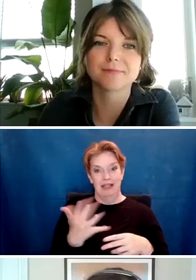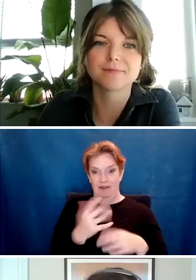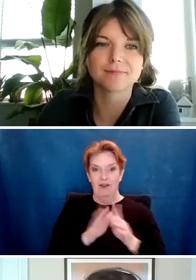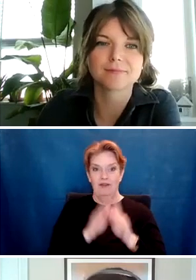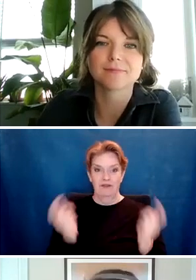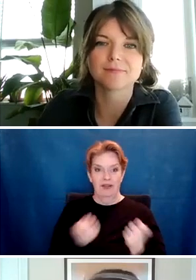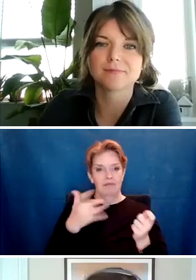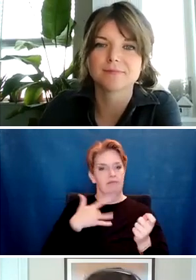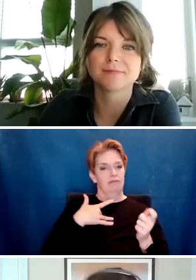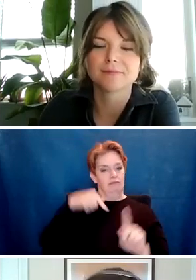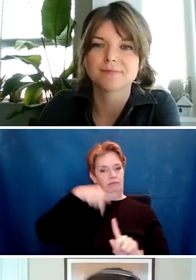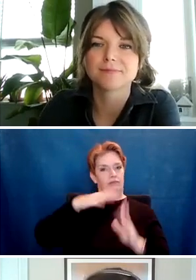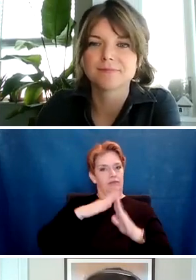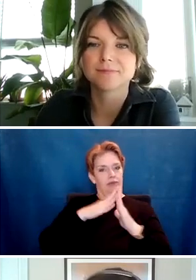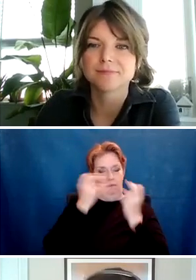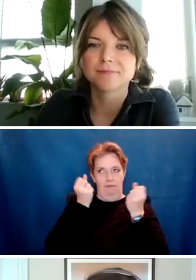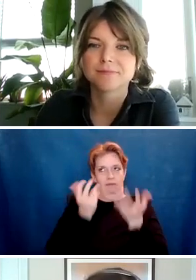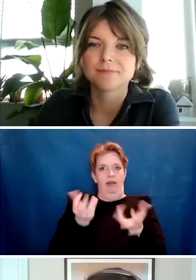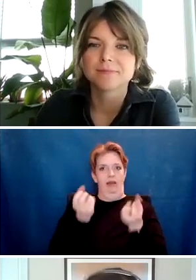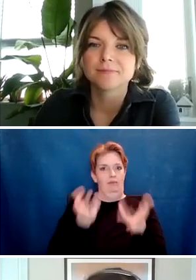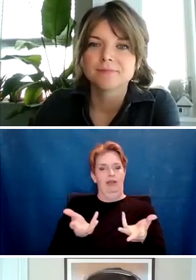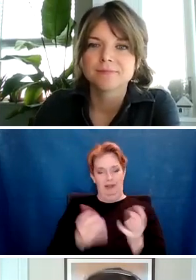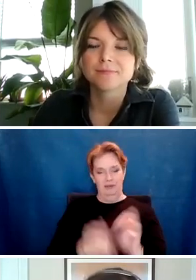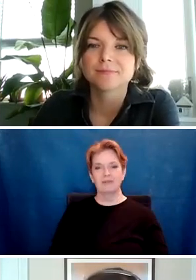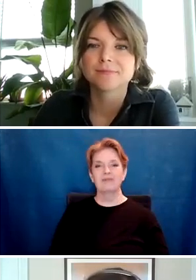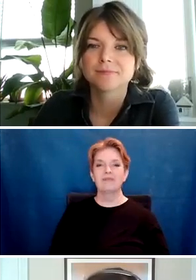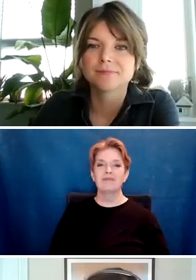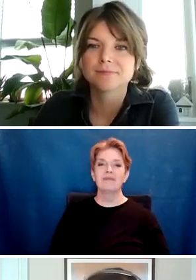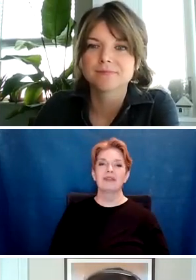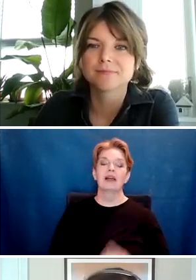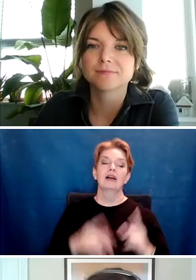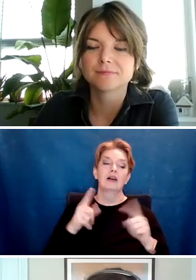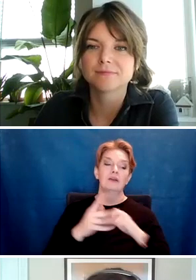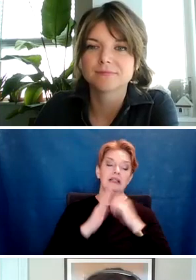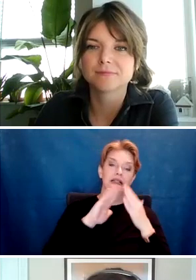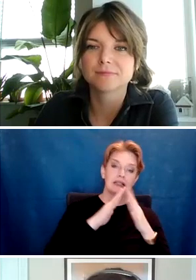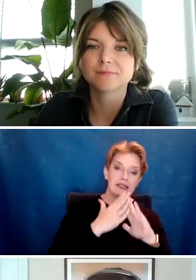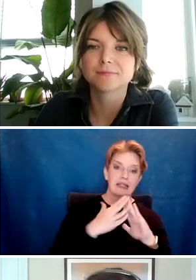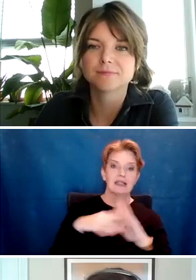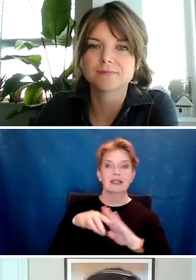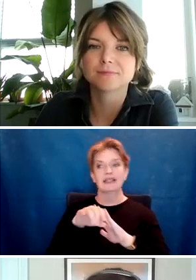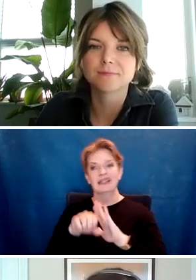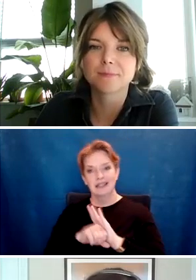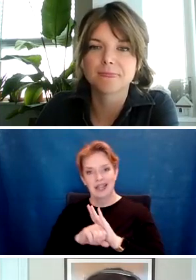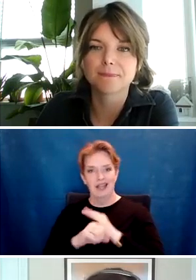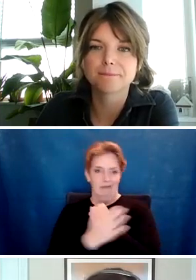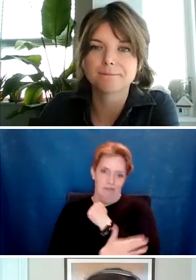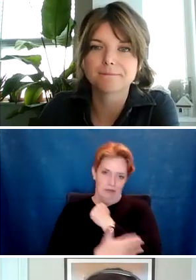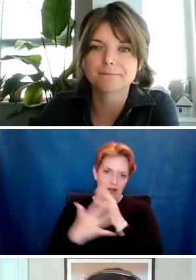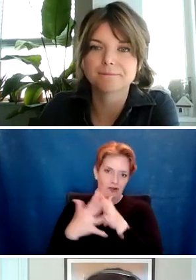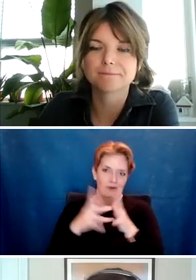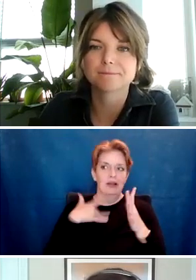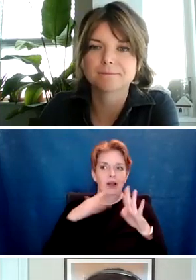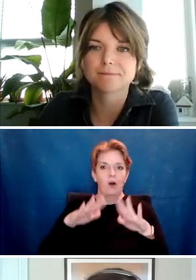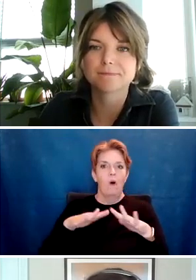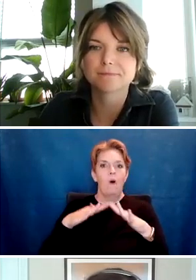of festivals. And as the city and the state and our country start to reopen, a lot of those festivals are coming back up. There's always going to be